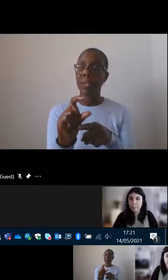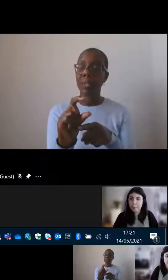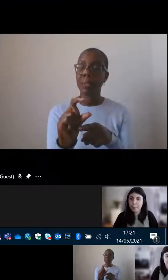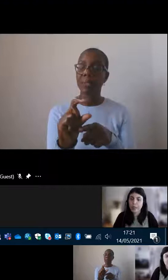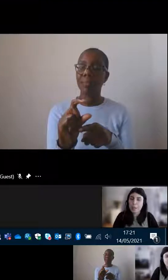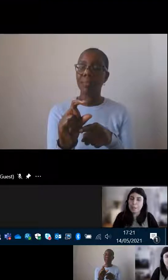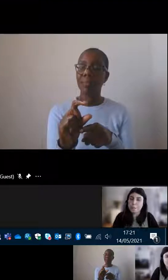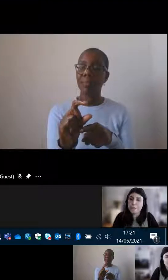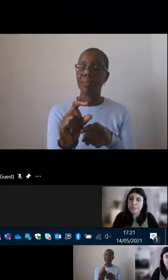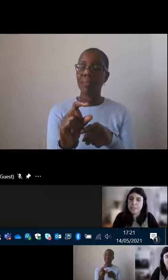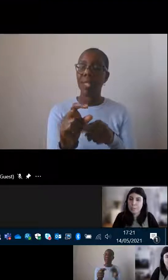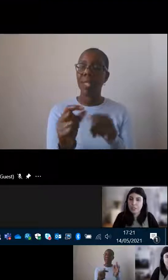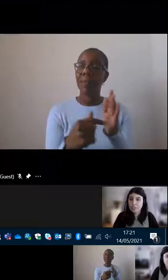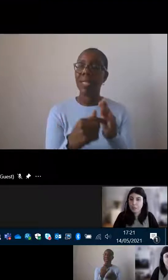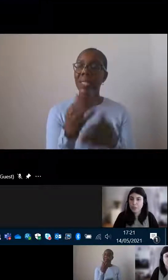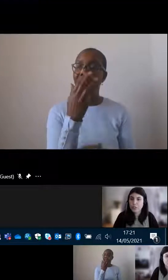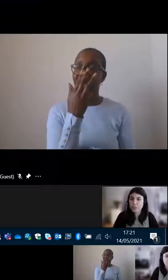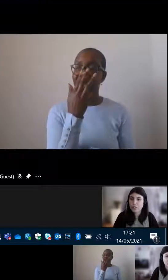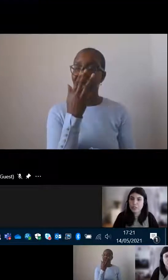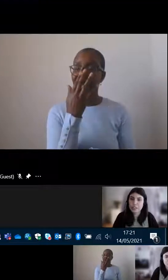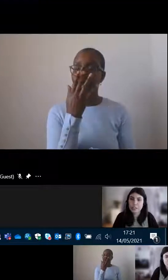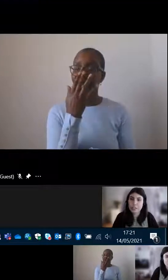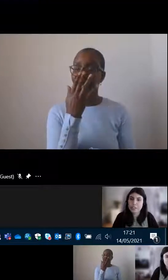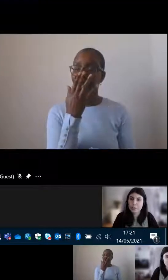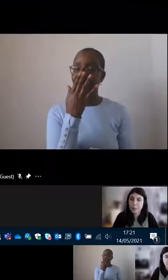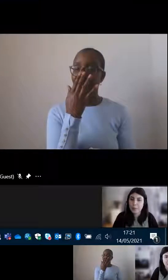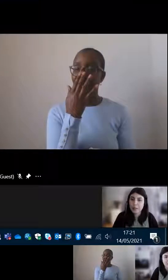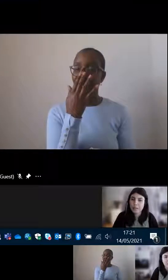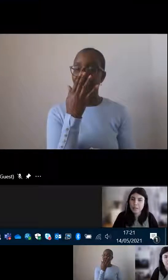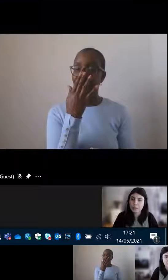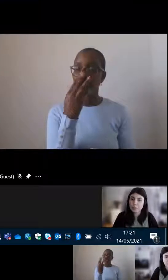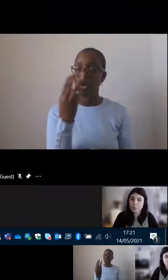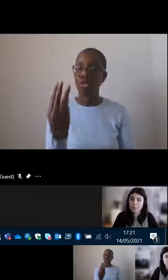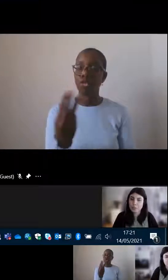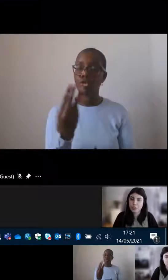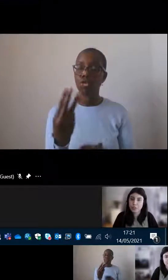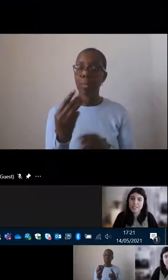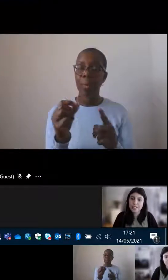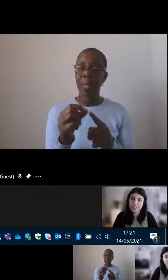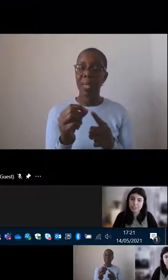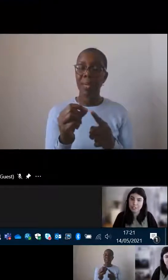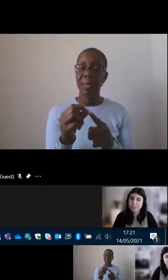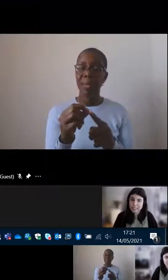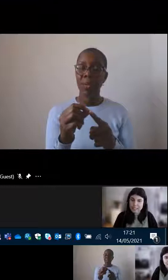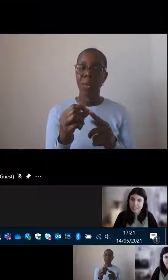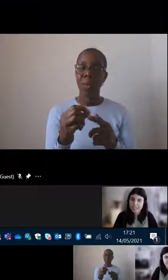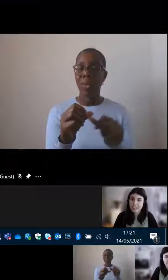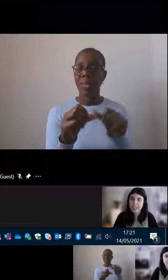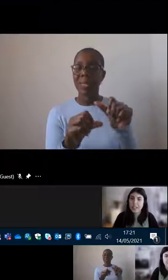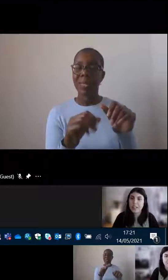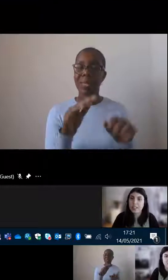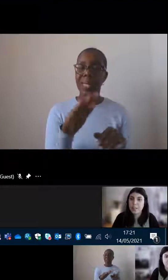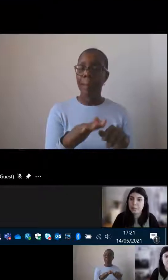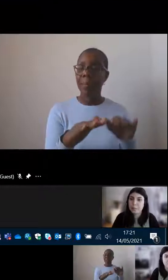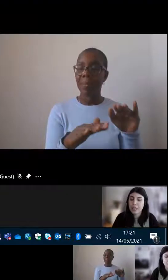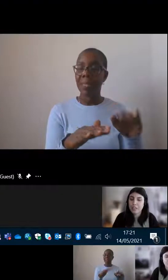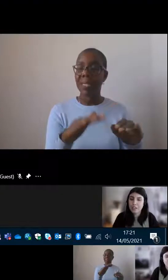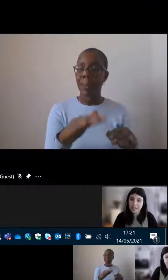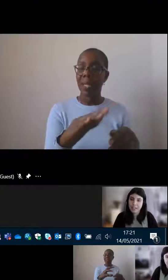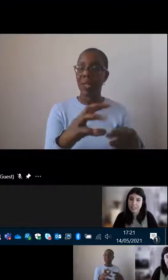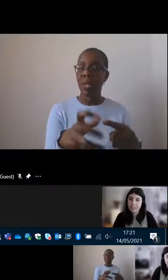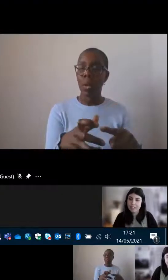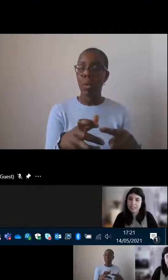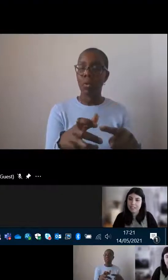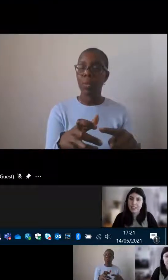P. Stepping stones, so that's for parents of children with additional needs.